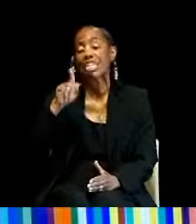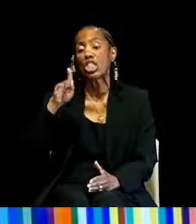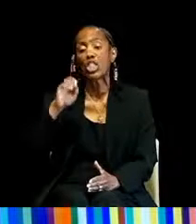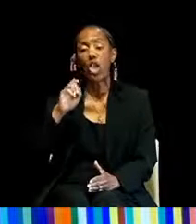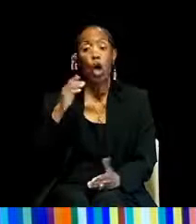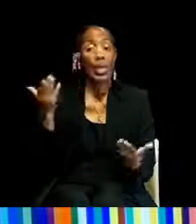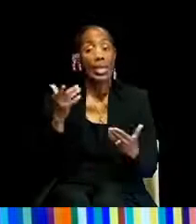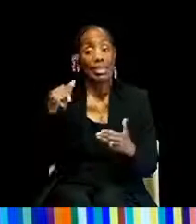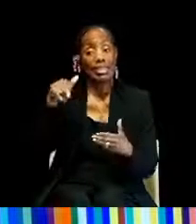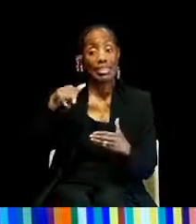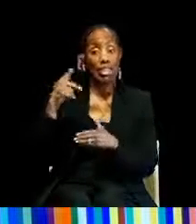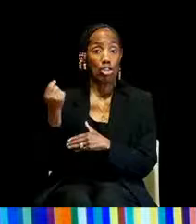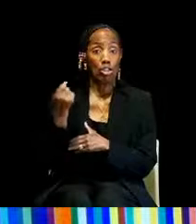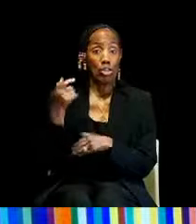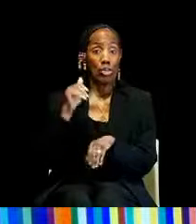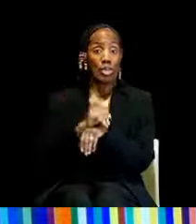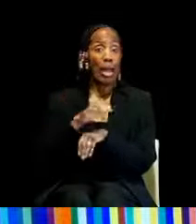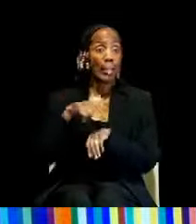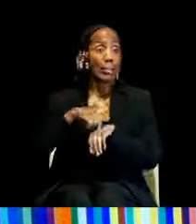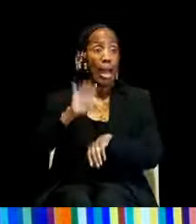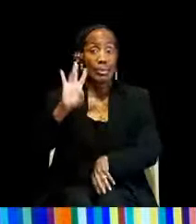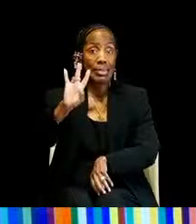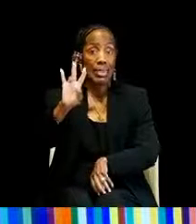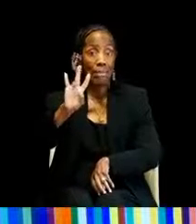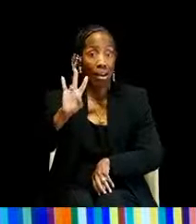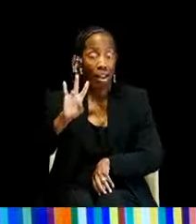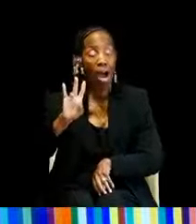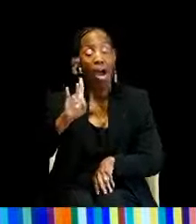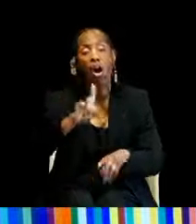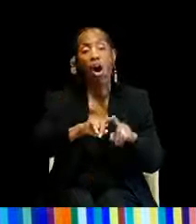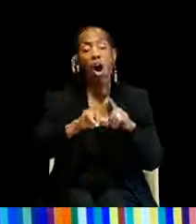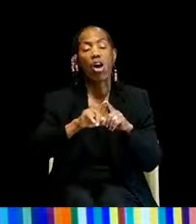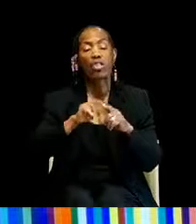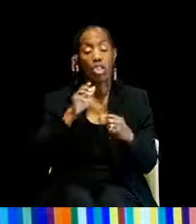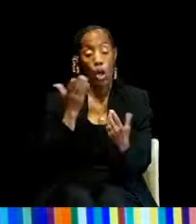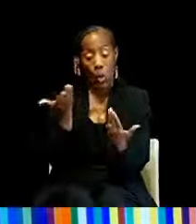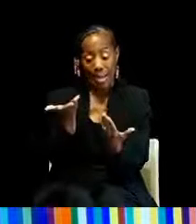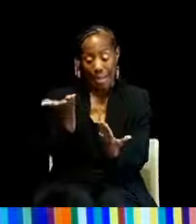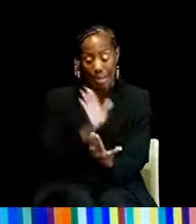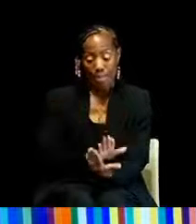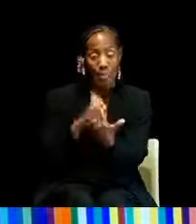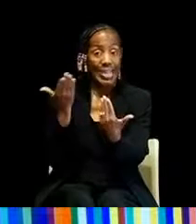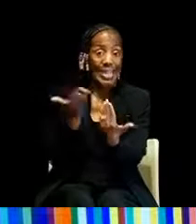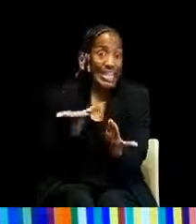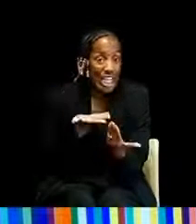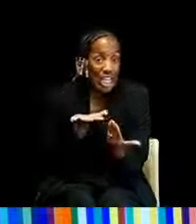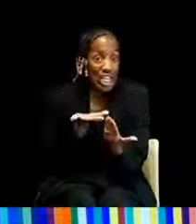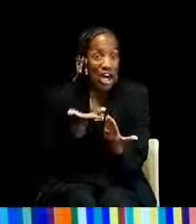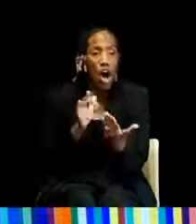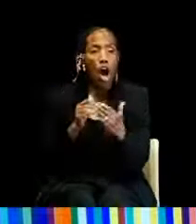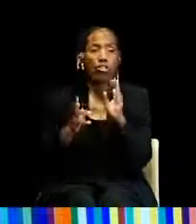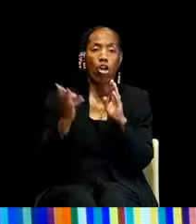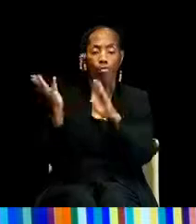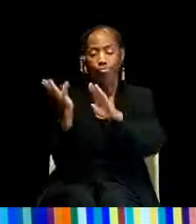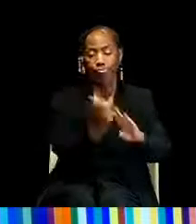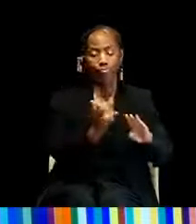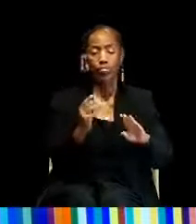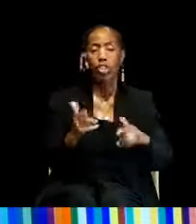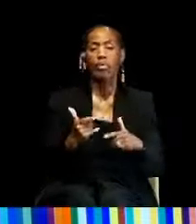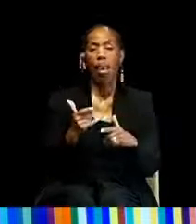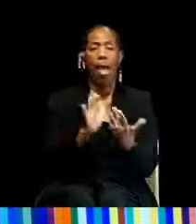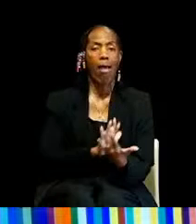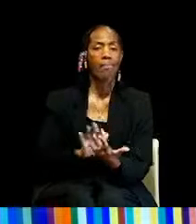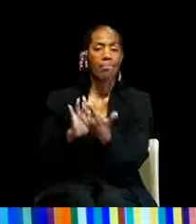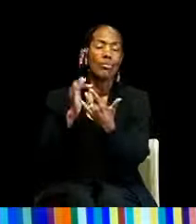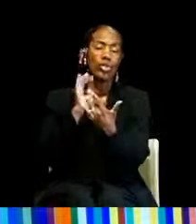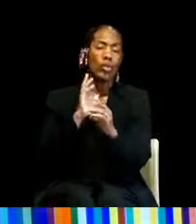night, yes, at 7 o'clock. It will also be in person here at Wheeler, and we'll also be streaming it live virtually if you'd